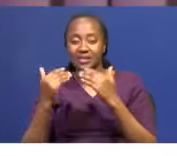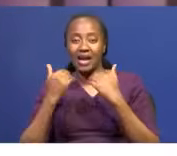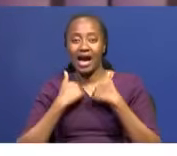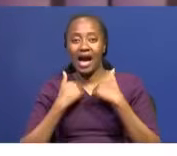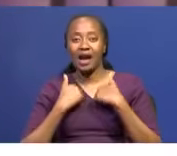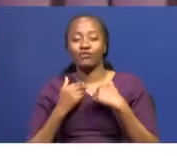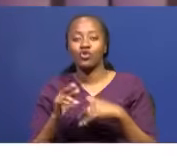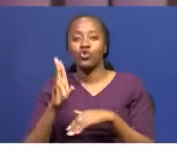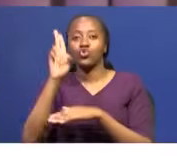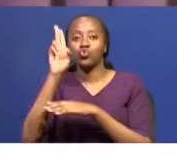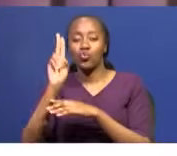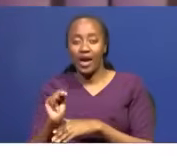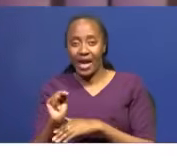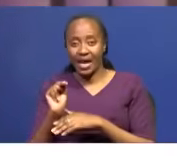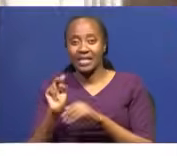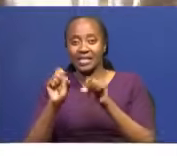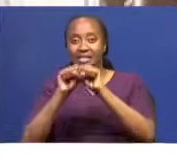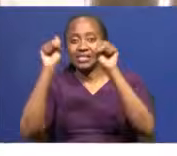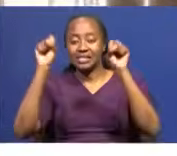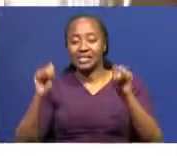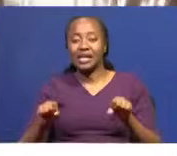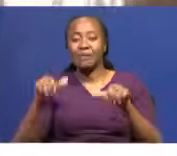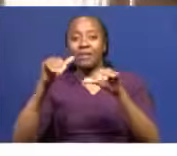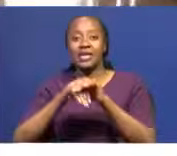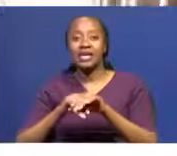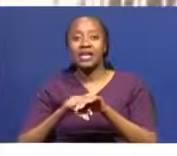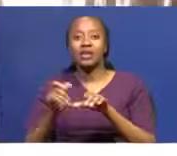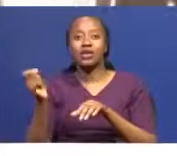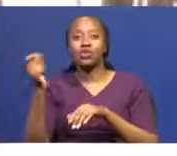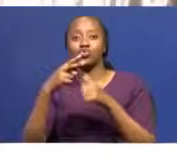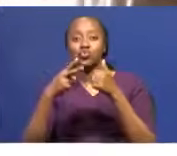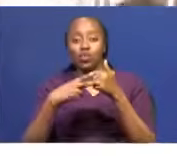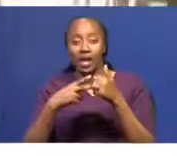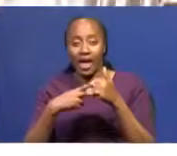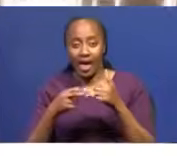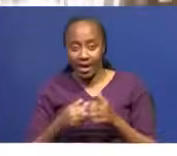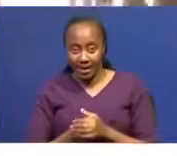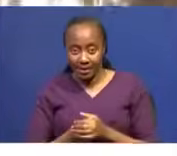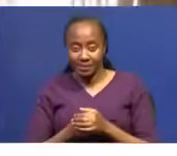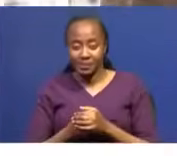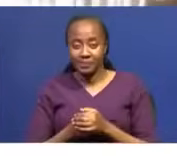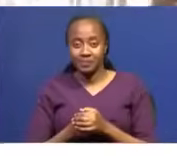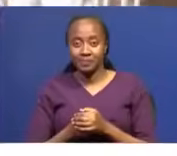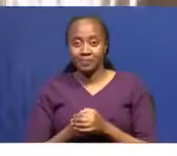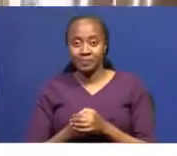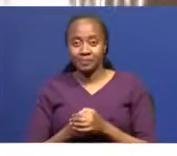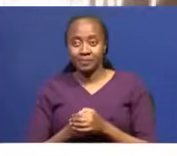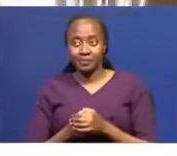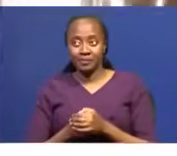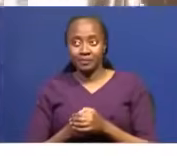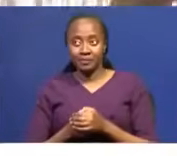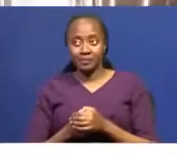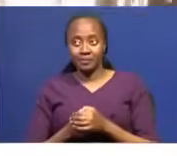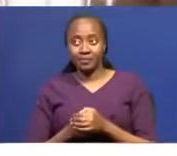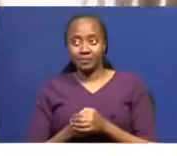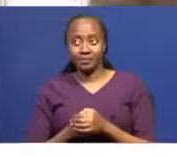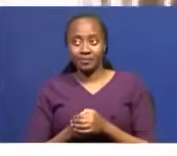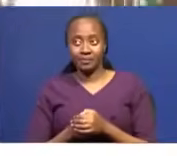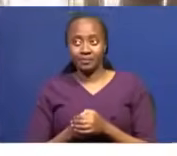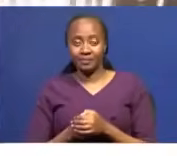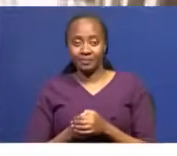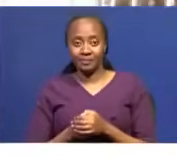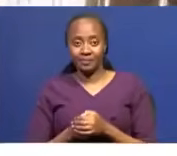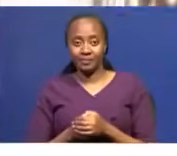UN Food Systems Summit in July. Sylvia Gatti for Prime Edition. Well